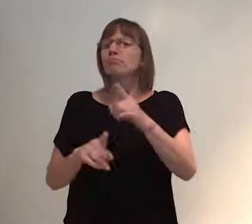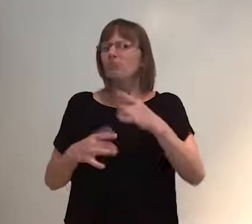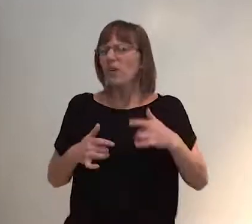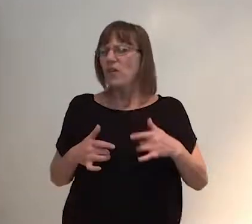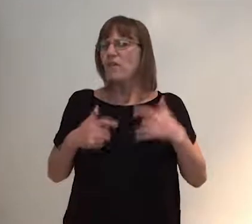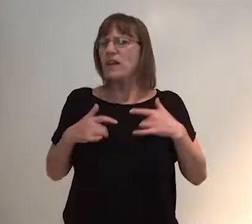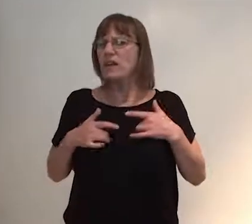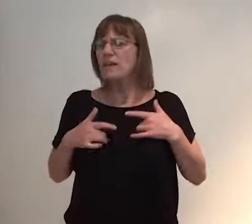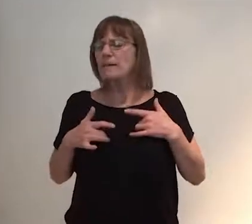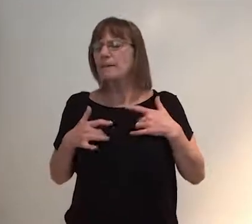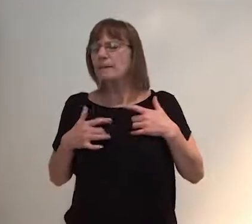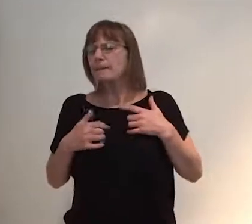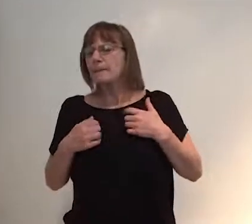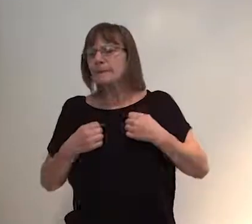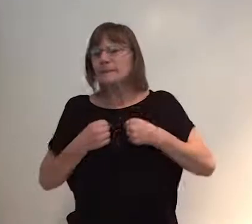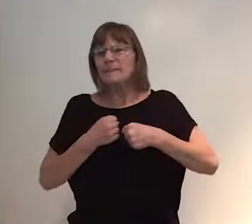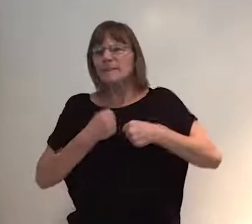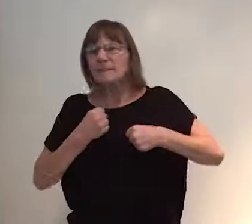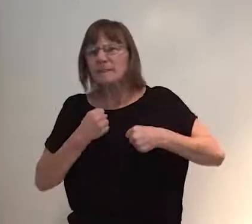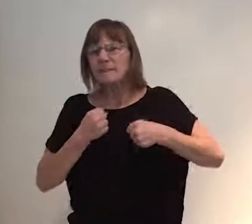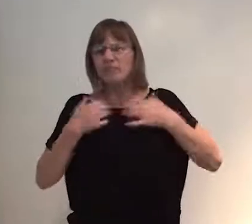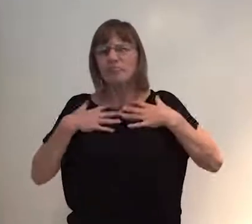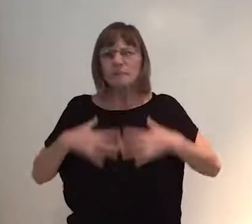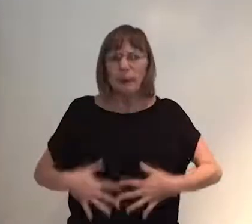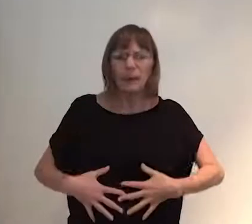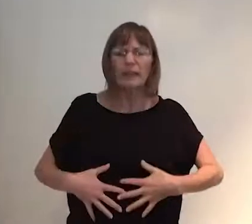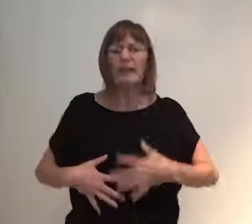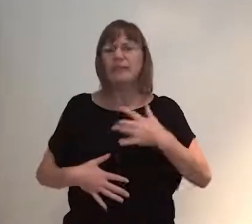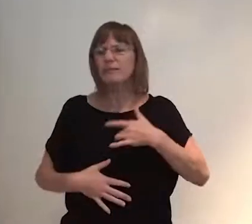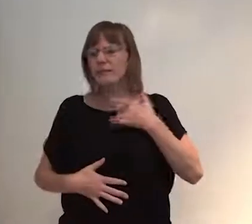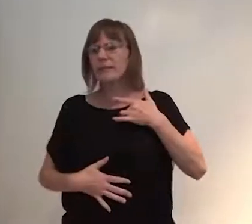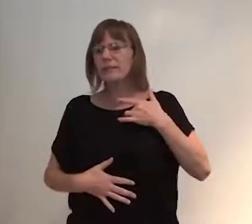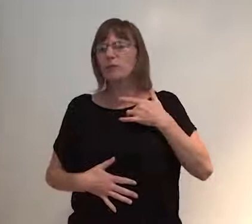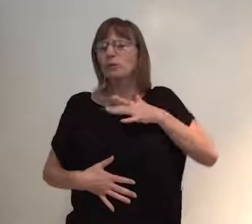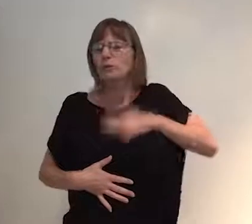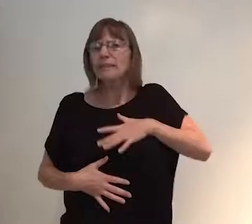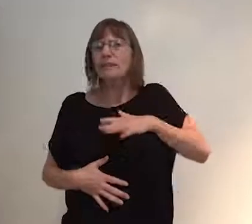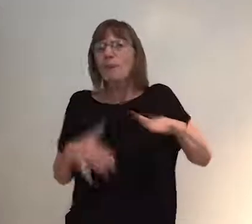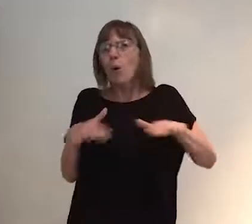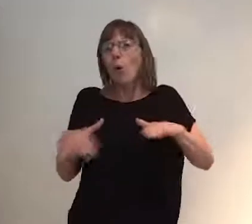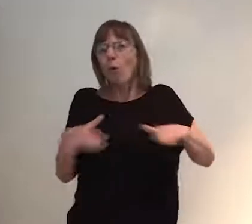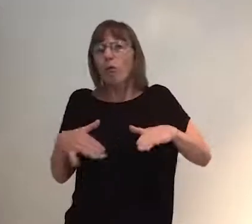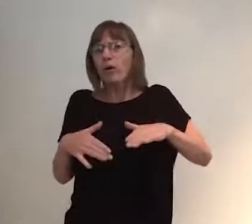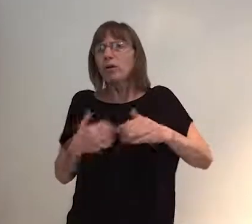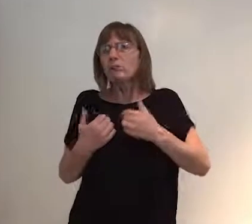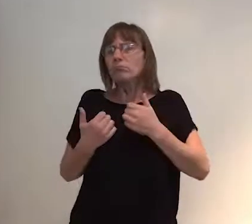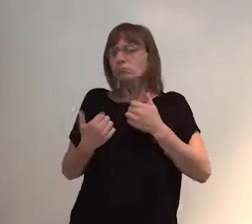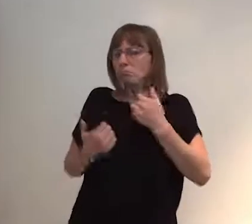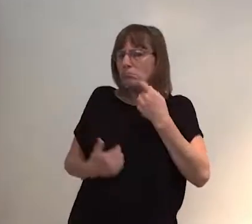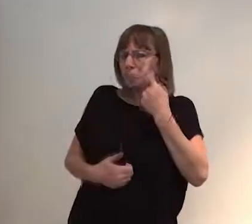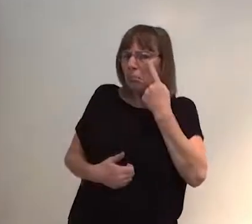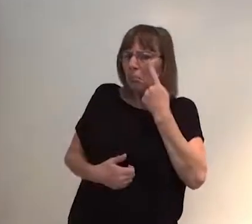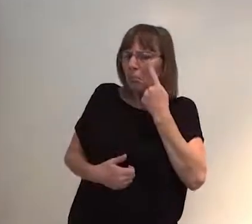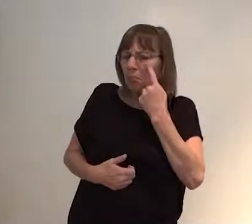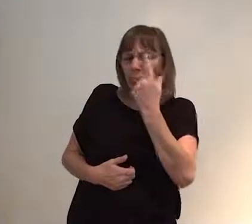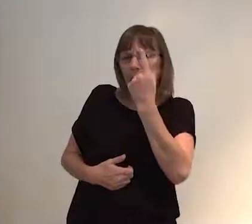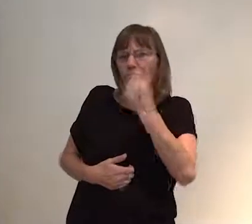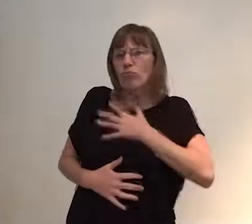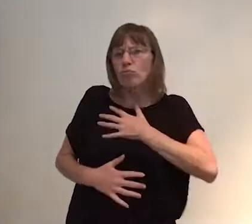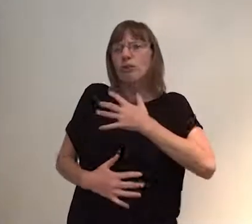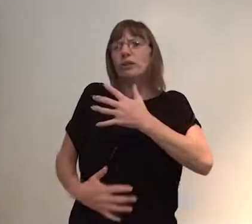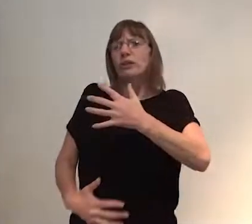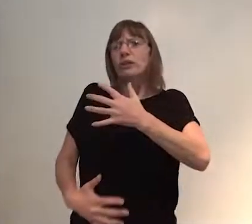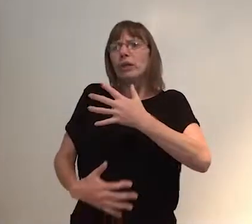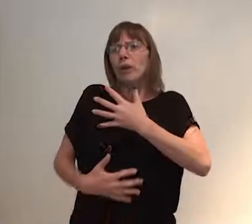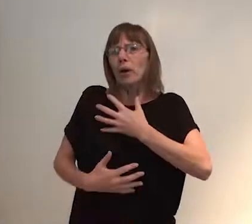And if you feel any tension in the body, if you feel anything that you have to move, then just seeing if you can